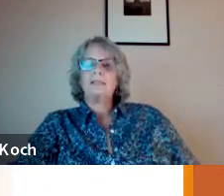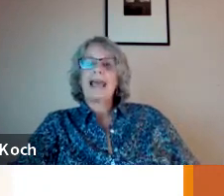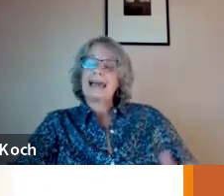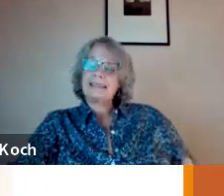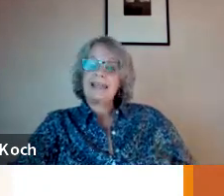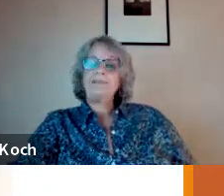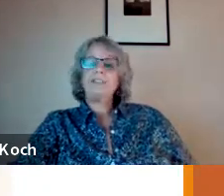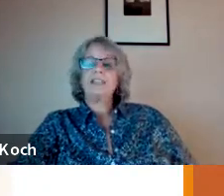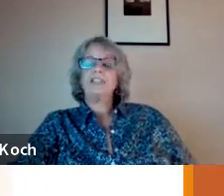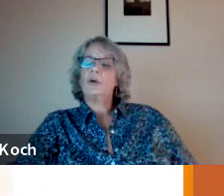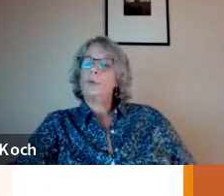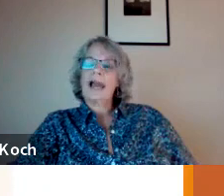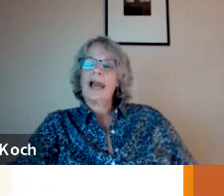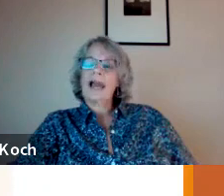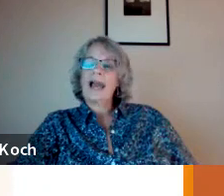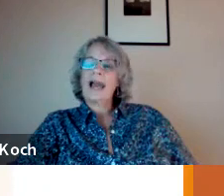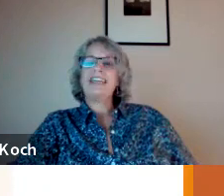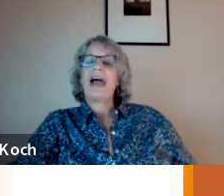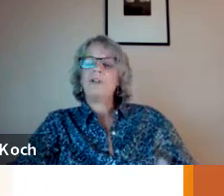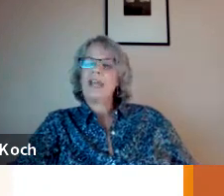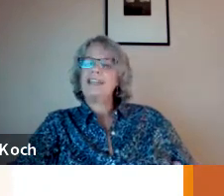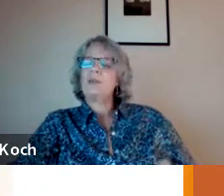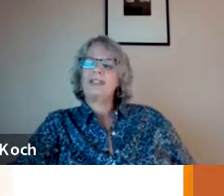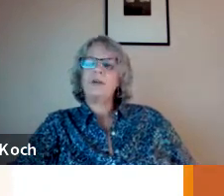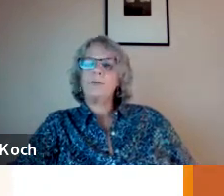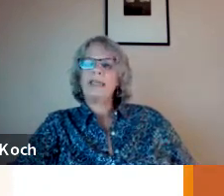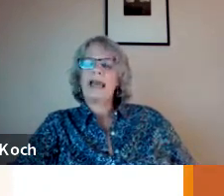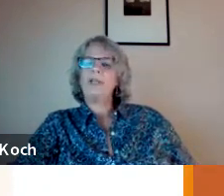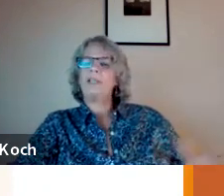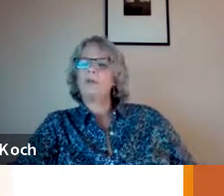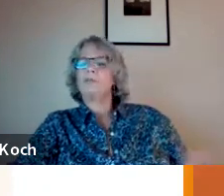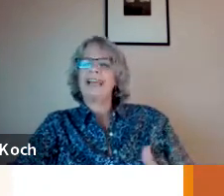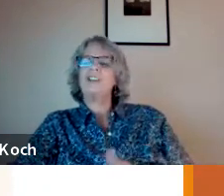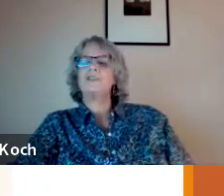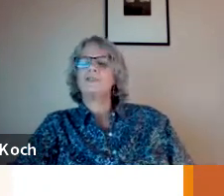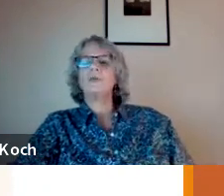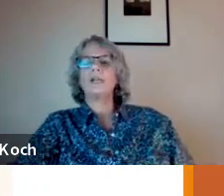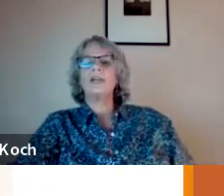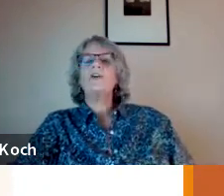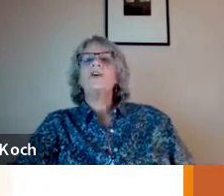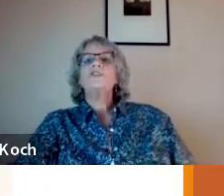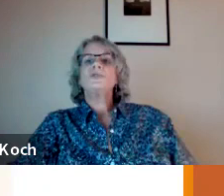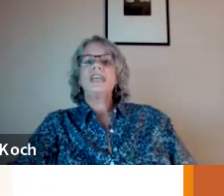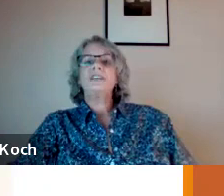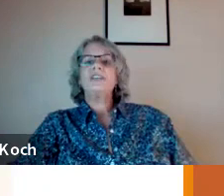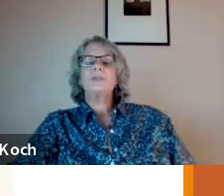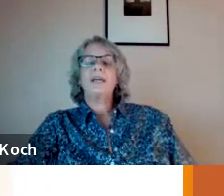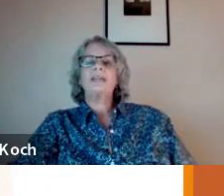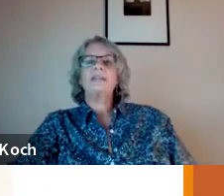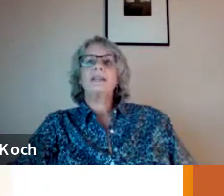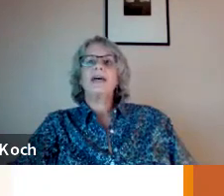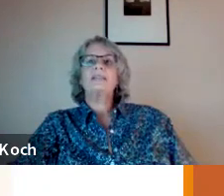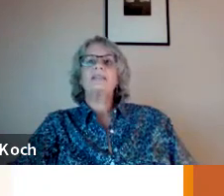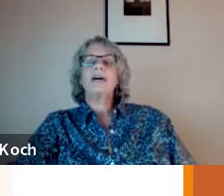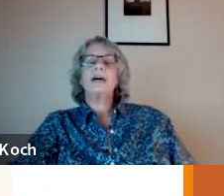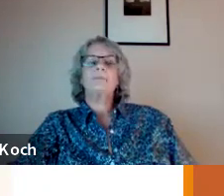to us, as David did, when we asked Dave, how did you end up in Lycoming County? Tell us your story. So David